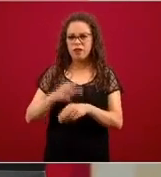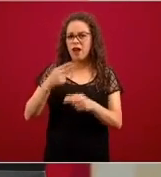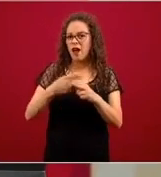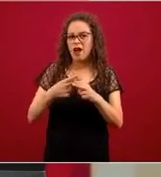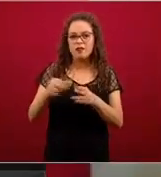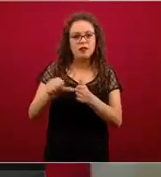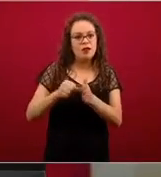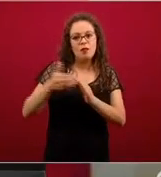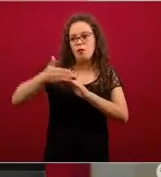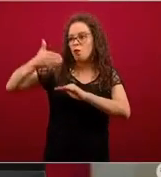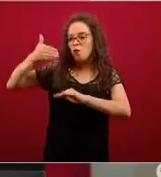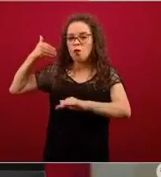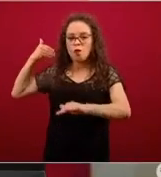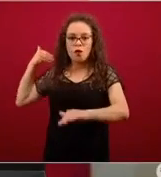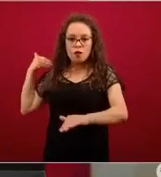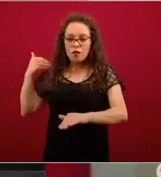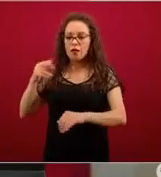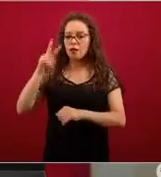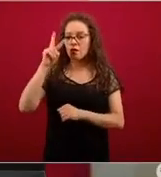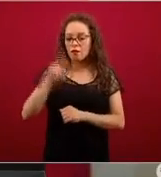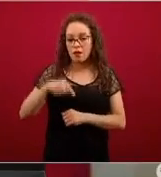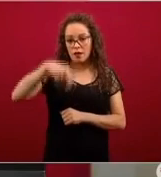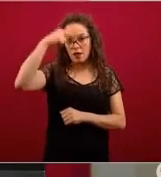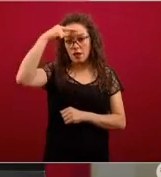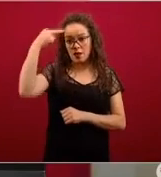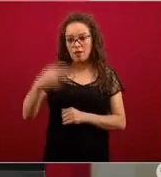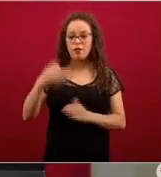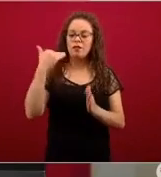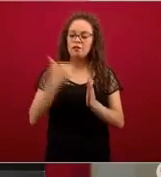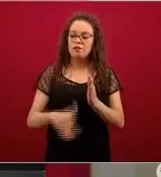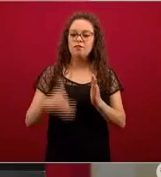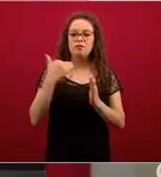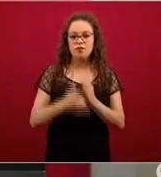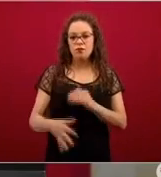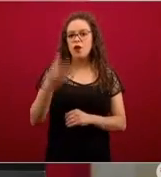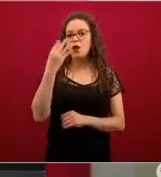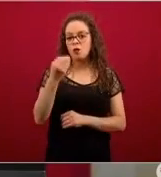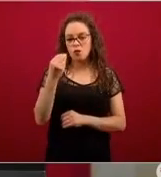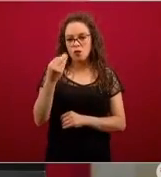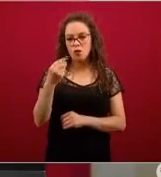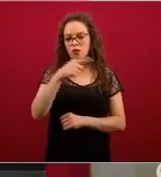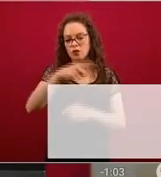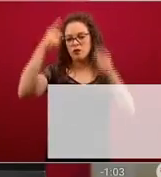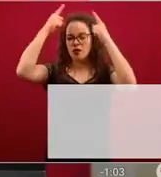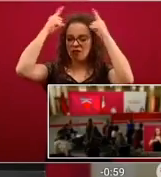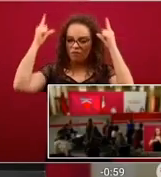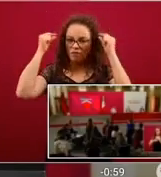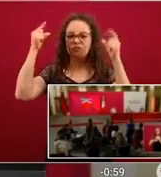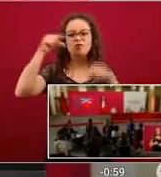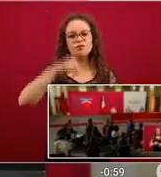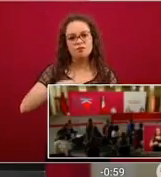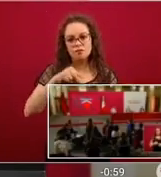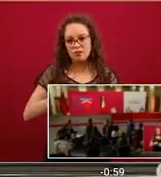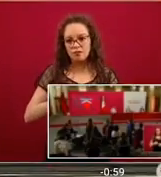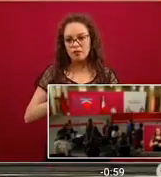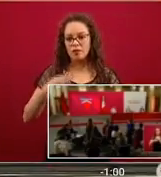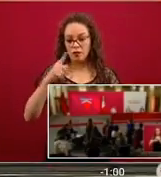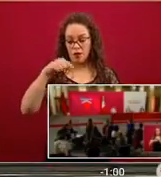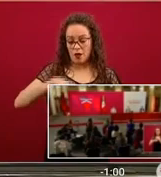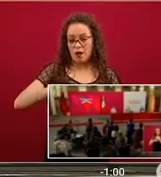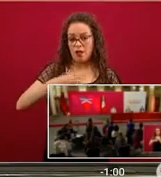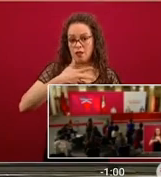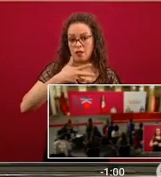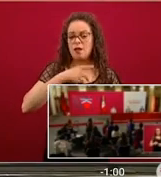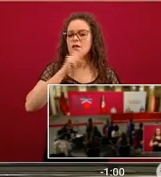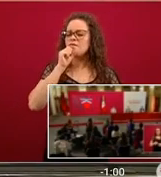months, weeks, because we have a serious deficit. We have of people to help us with this health emergency. We have